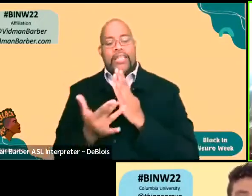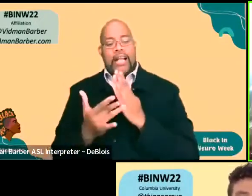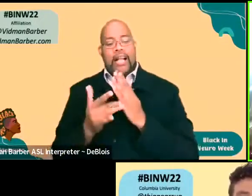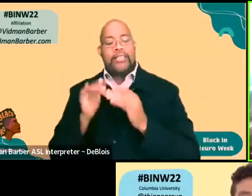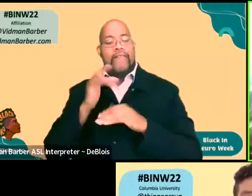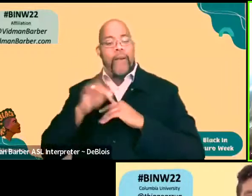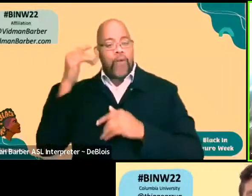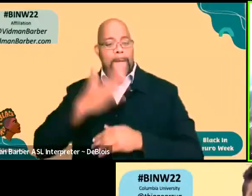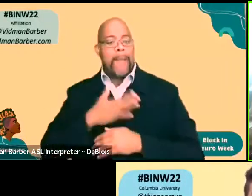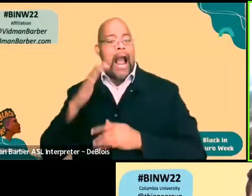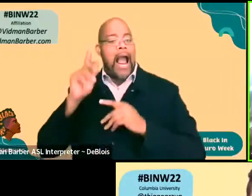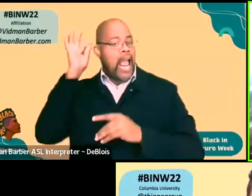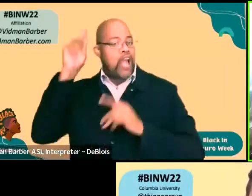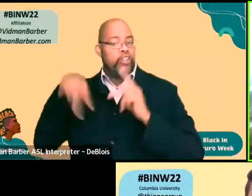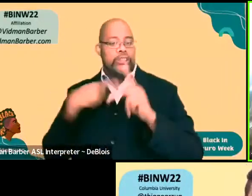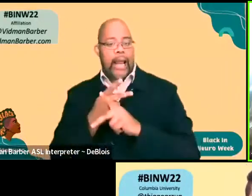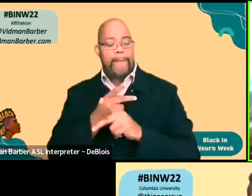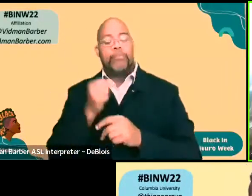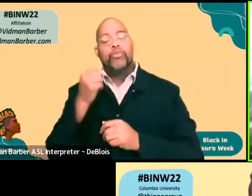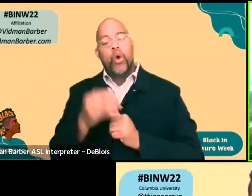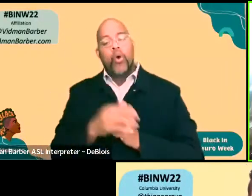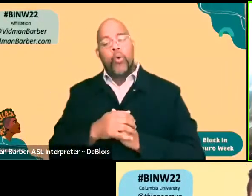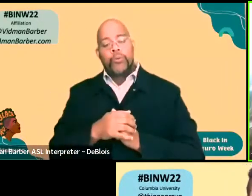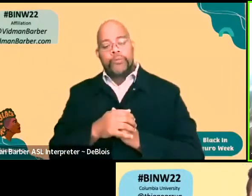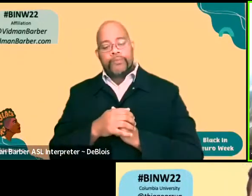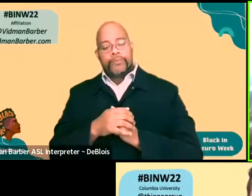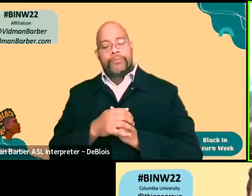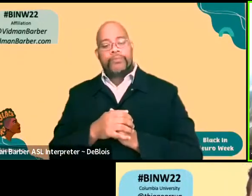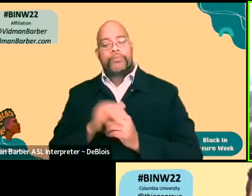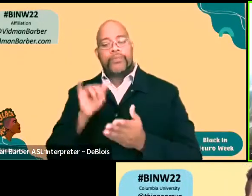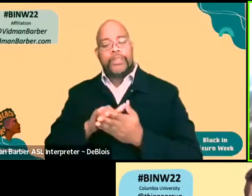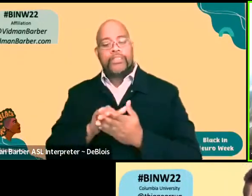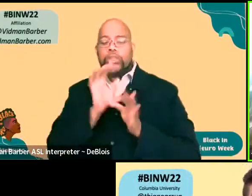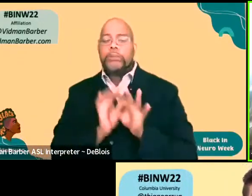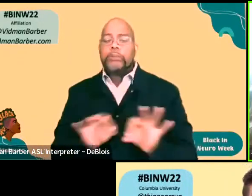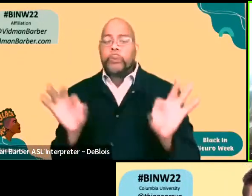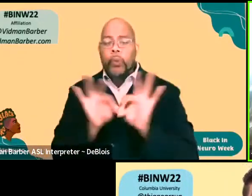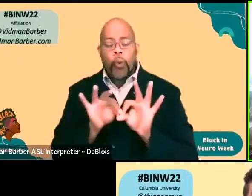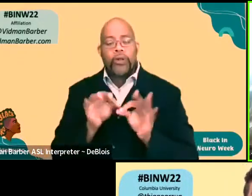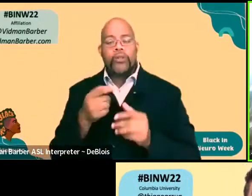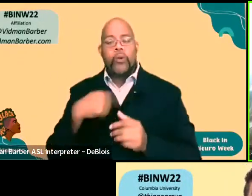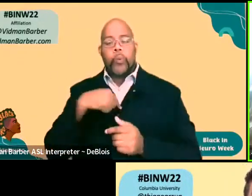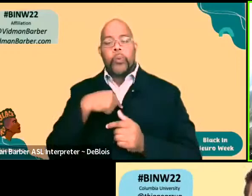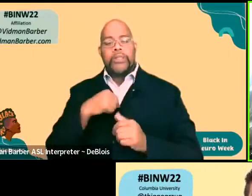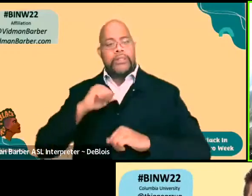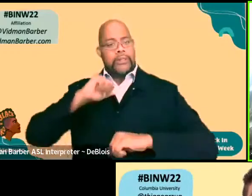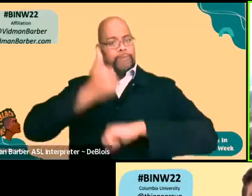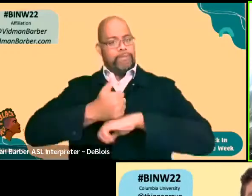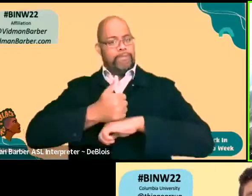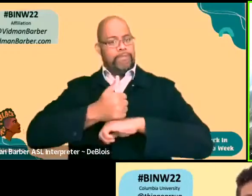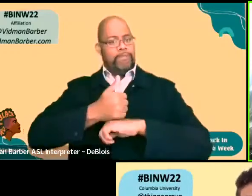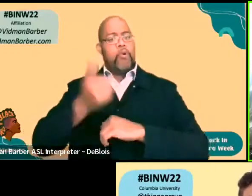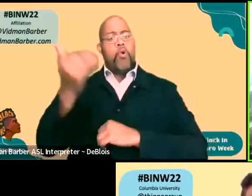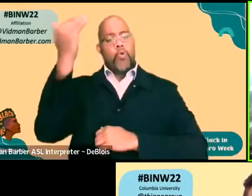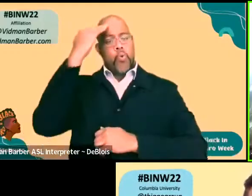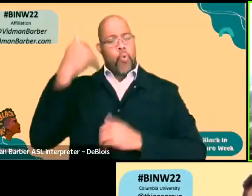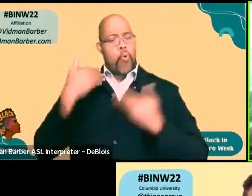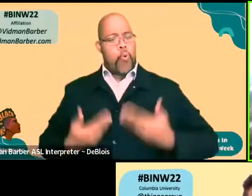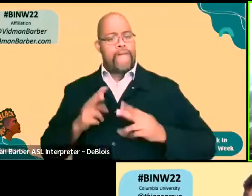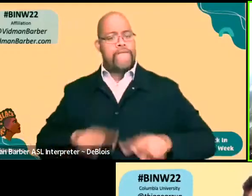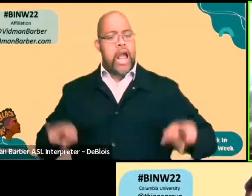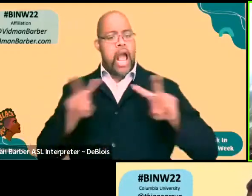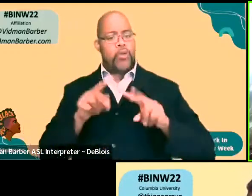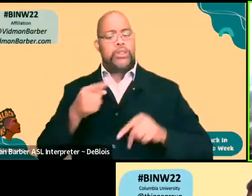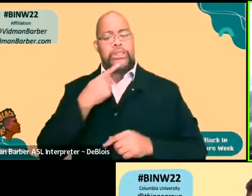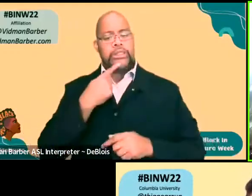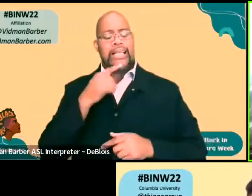available for my hair type. And so it's imperative that we sit up straight, know our own value, and